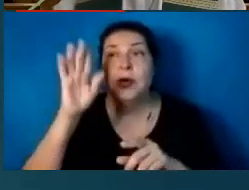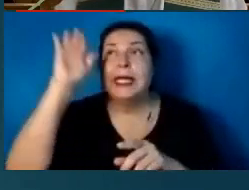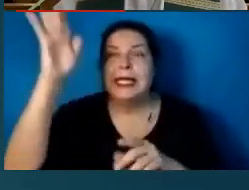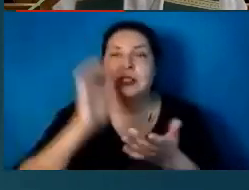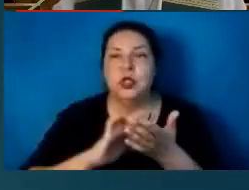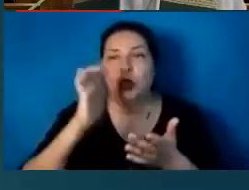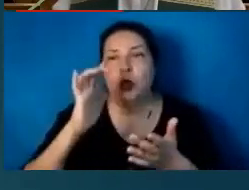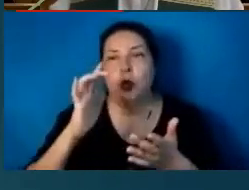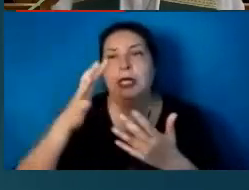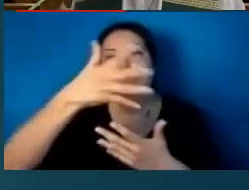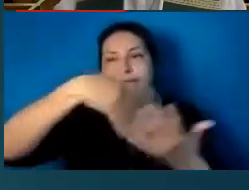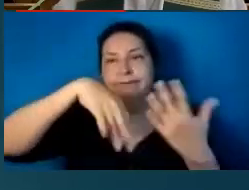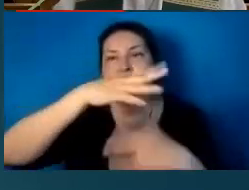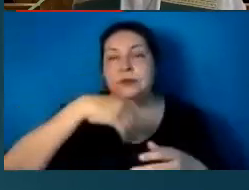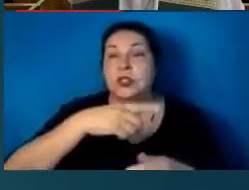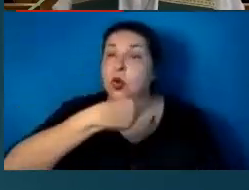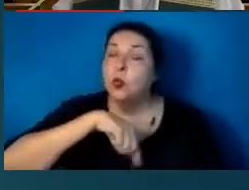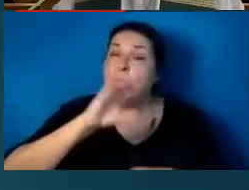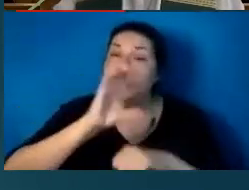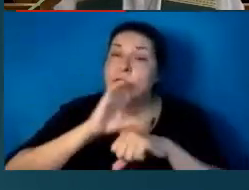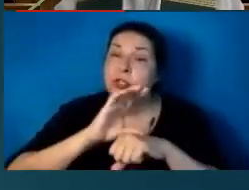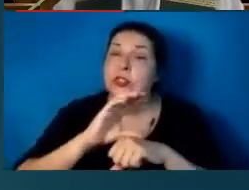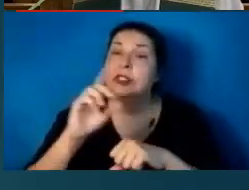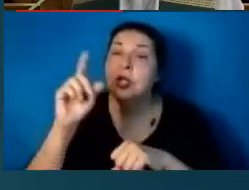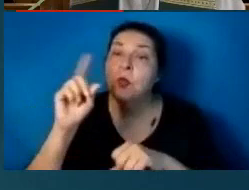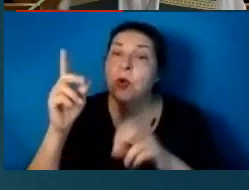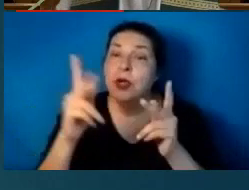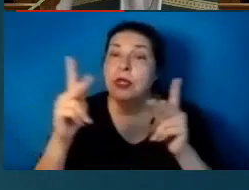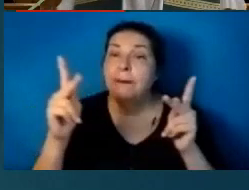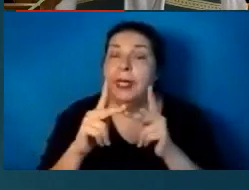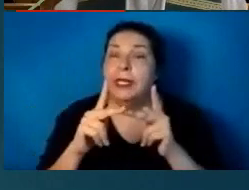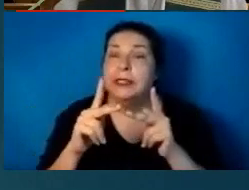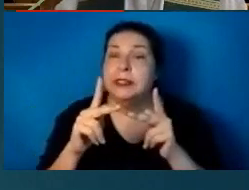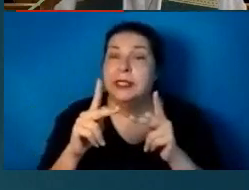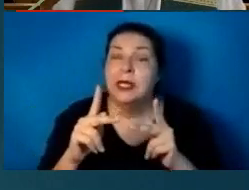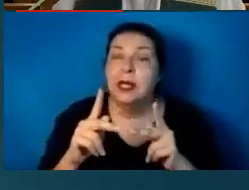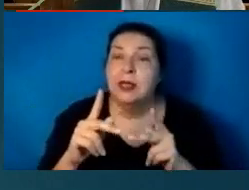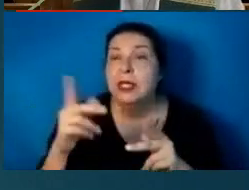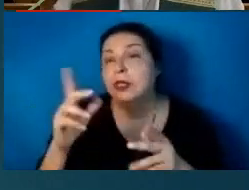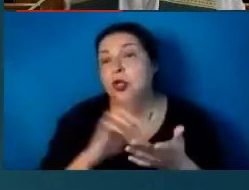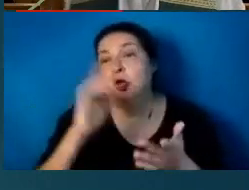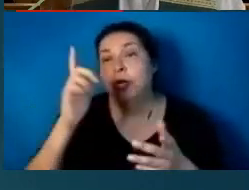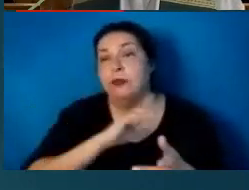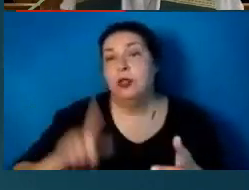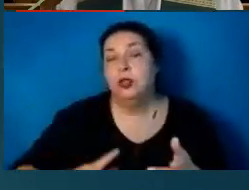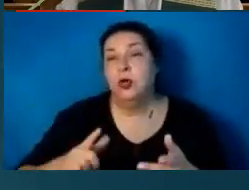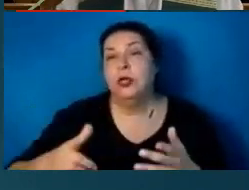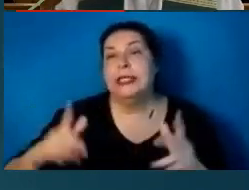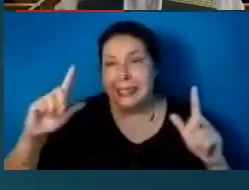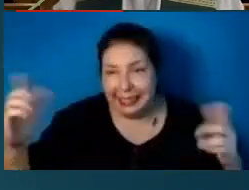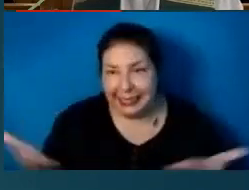the church, are the place where the glory of God dwells among men. The gospel is his